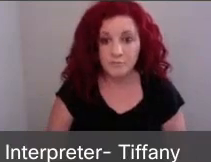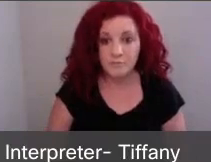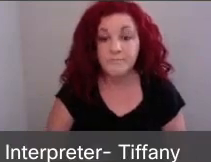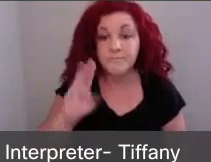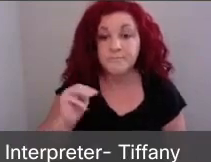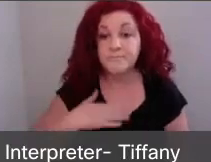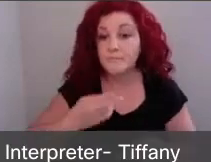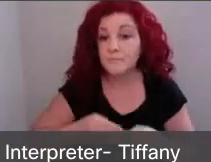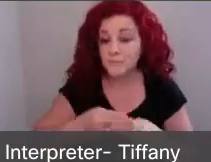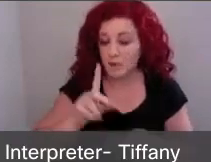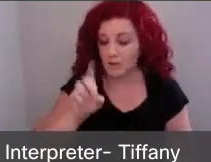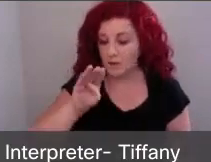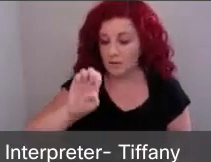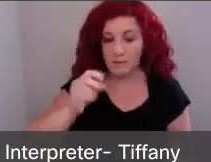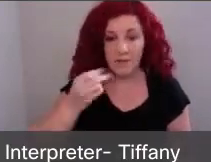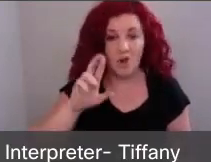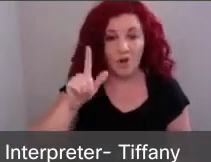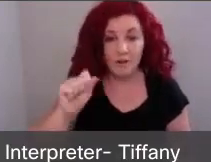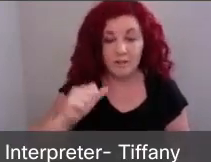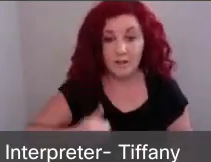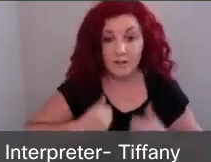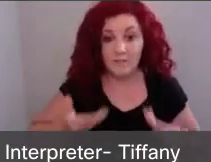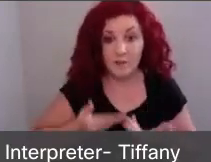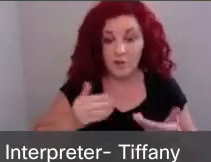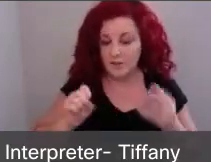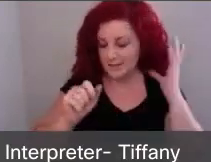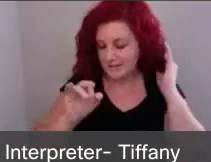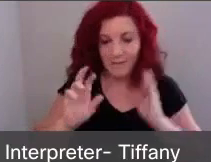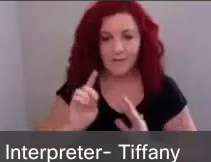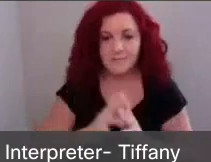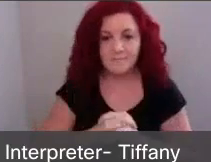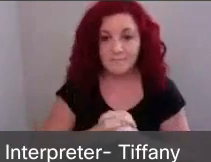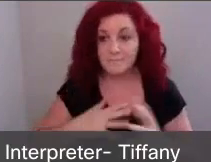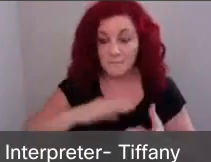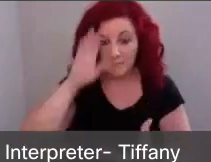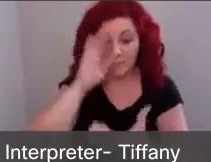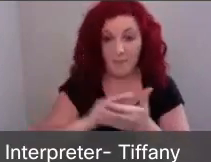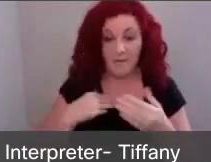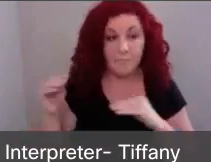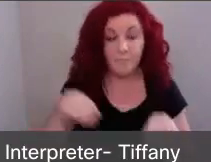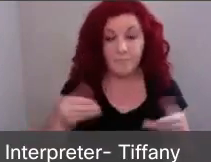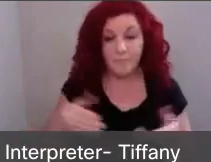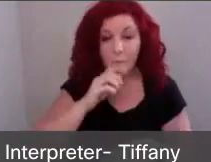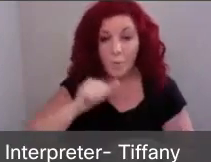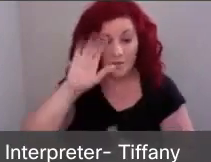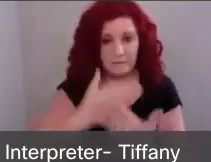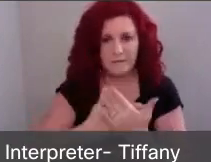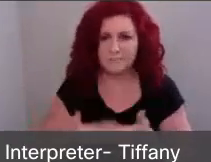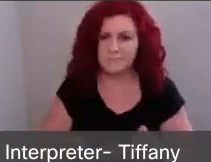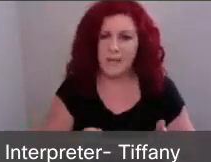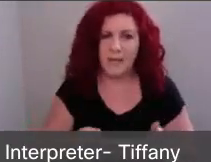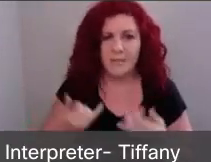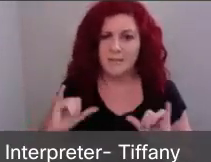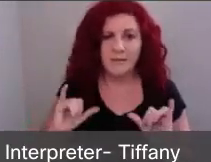My name is Debbie Hargis, and I live here in Safford. My husband and I moved here when our oldest son was a baby